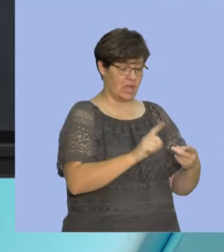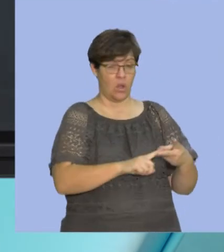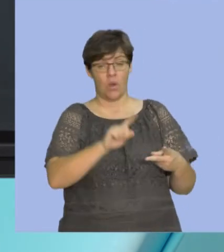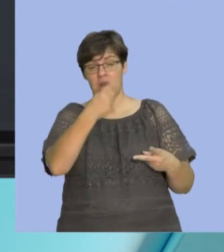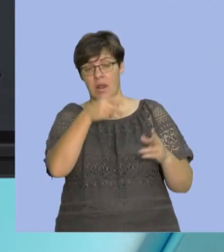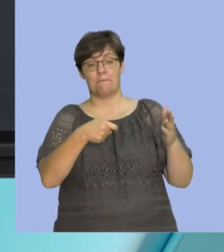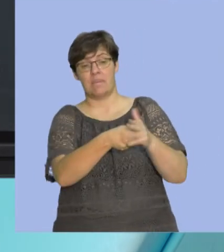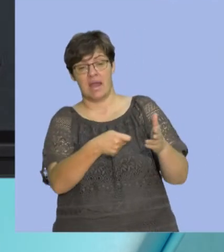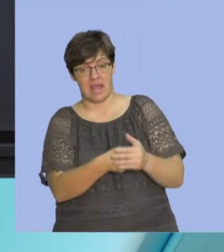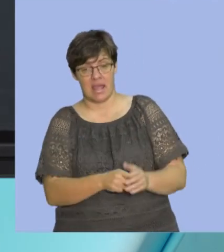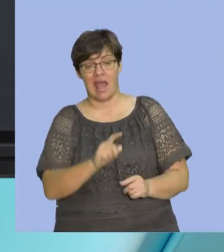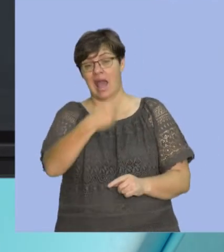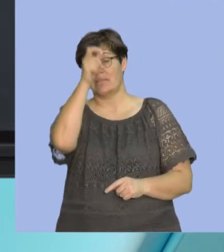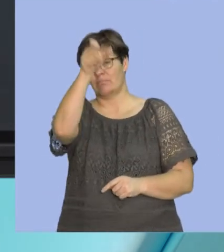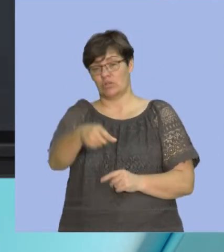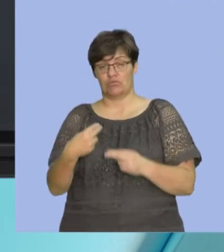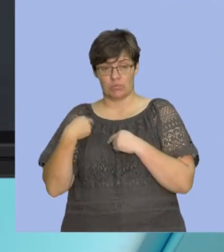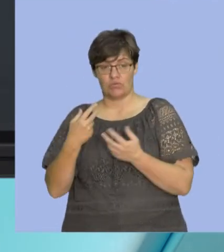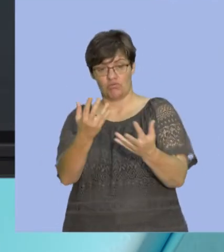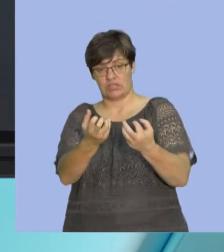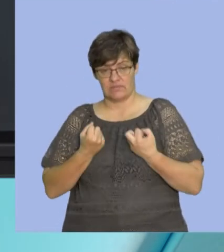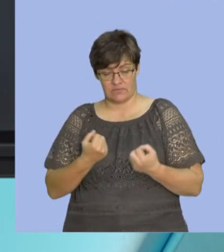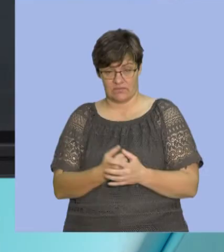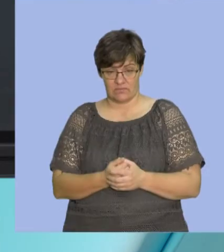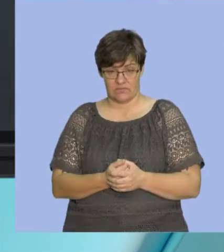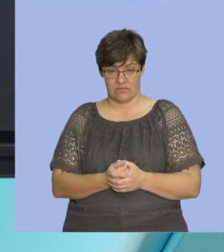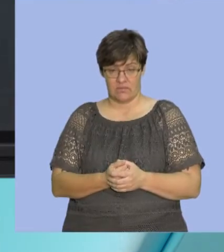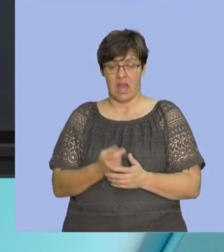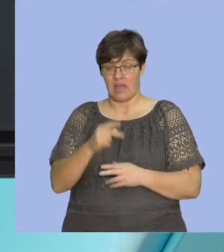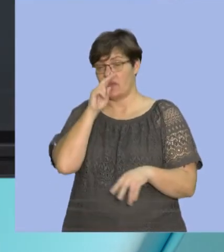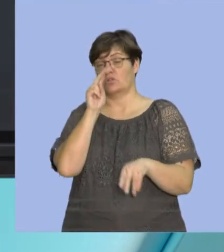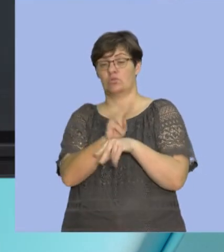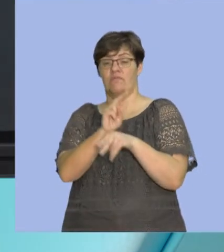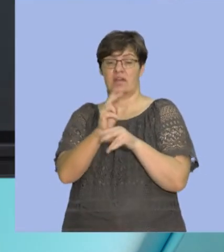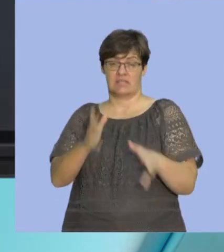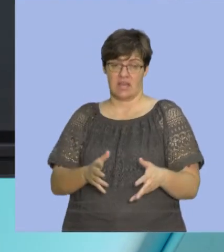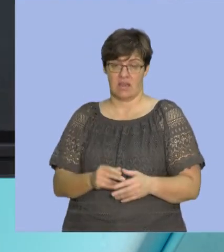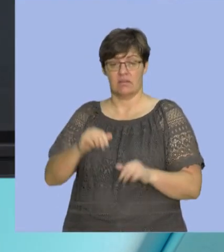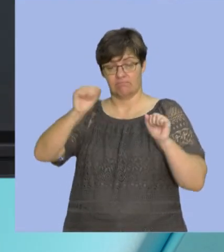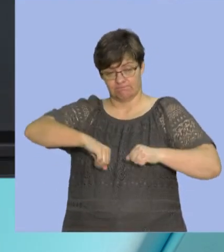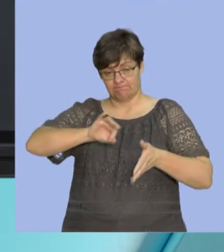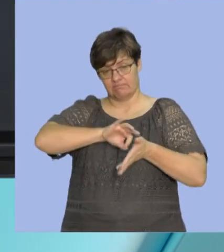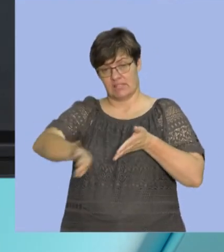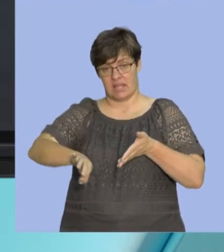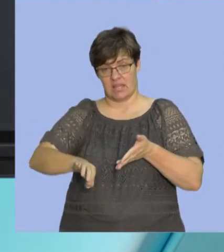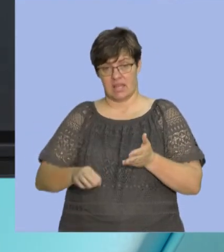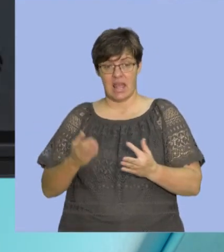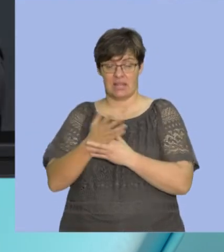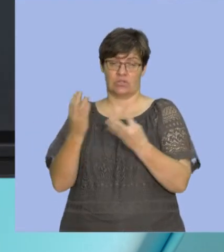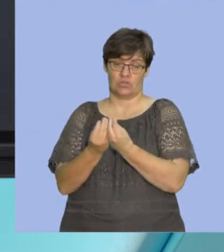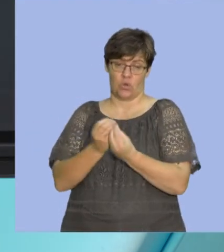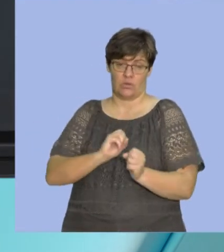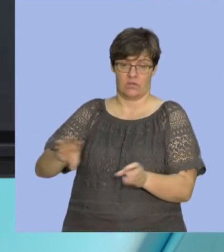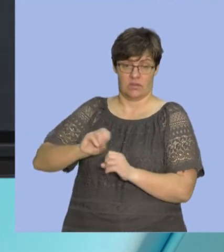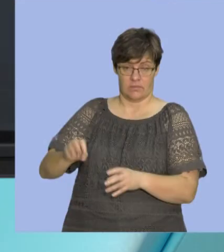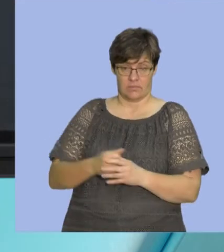of procurement, the other person receiving, and the supervisor acknowledging and entering into stock. So in